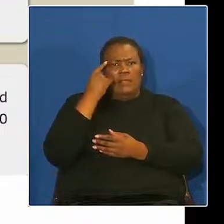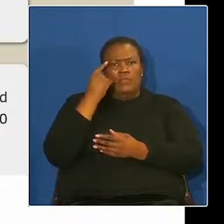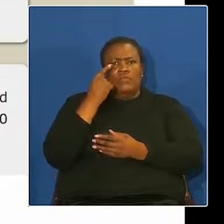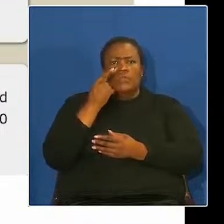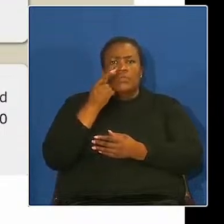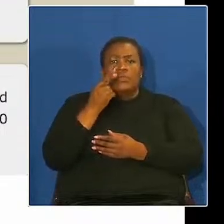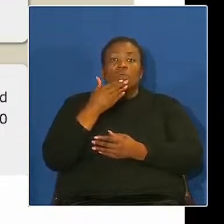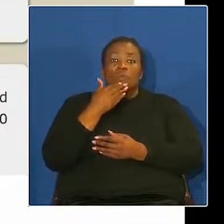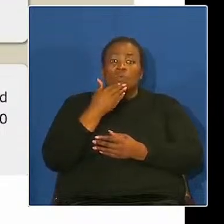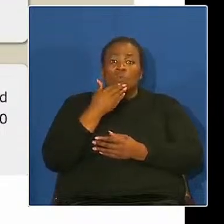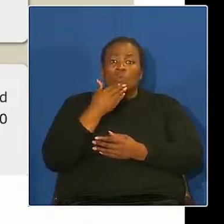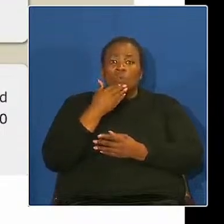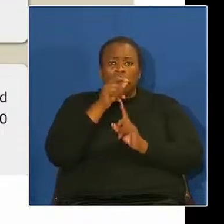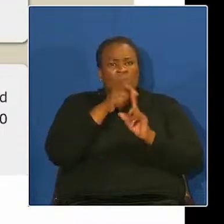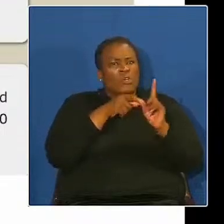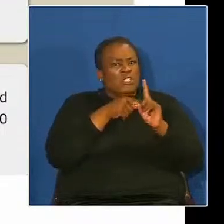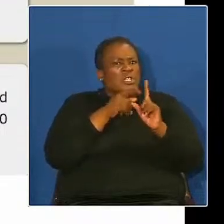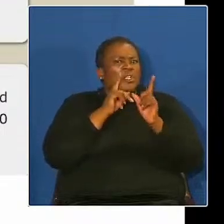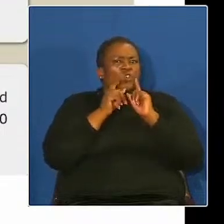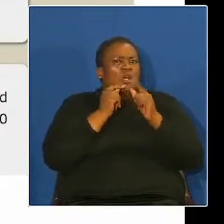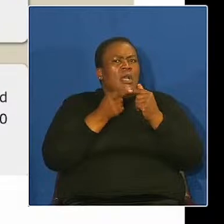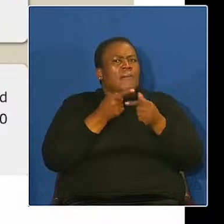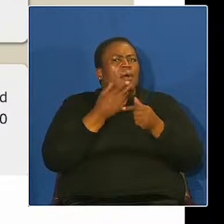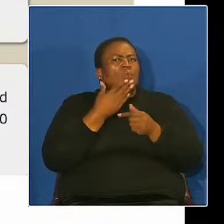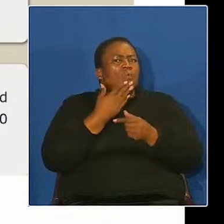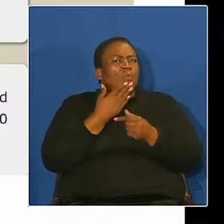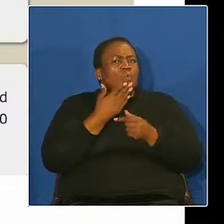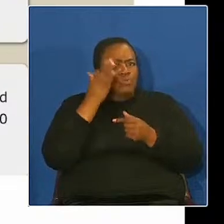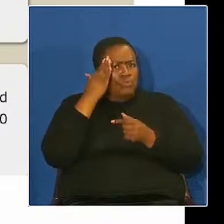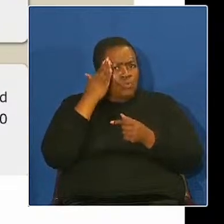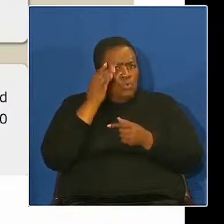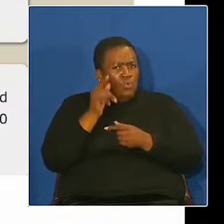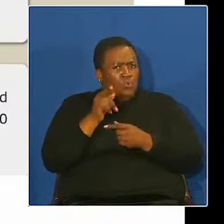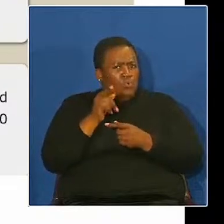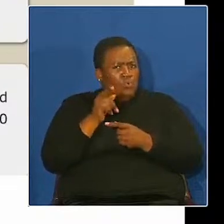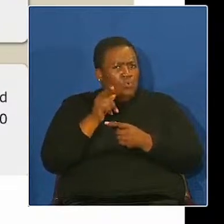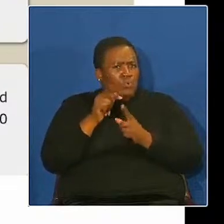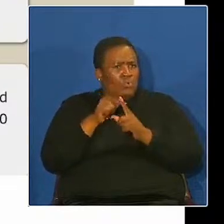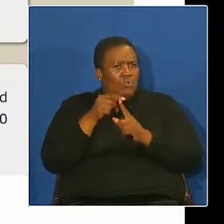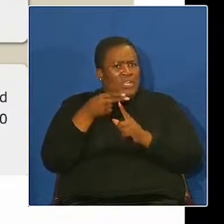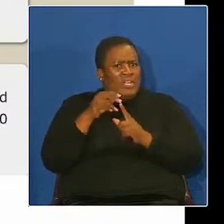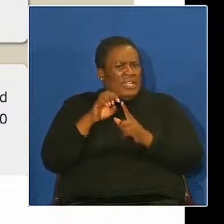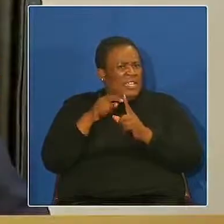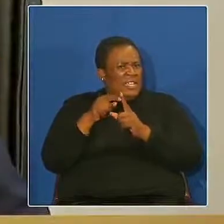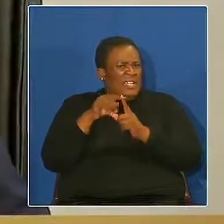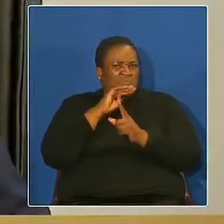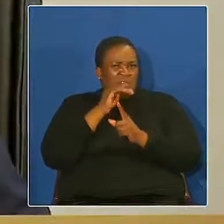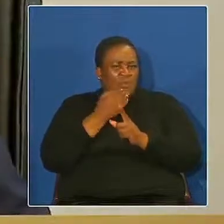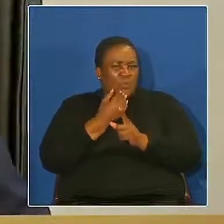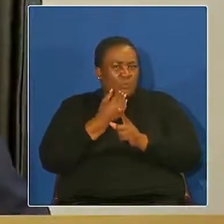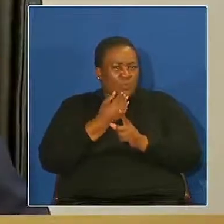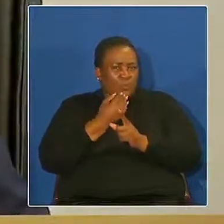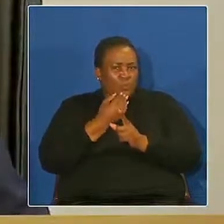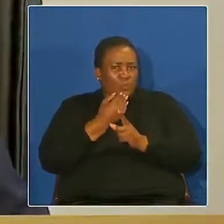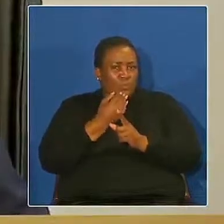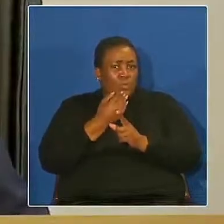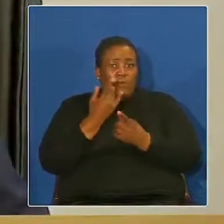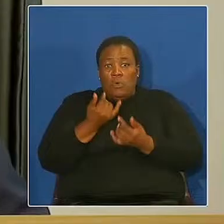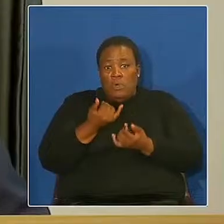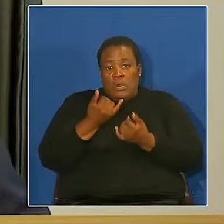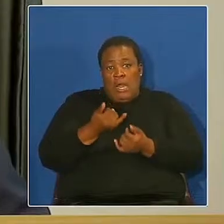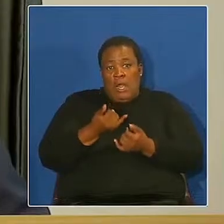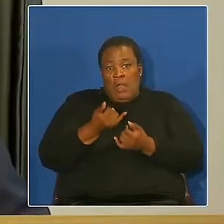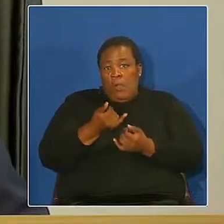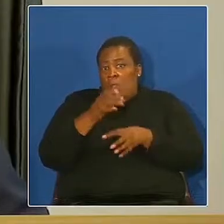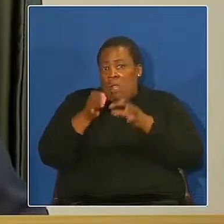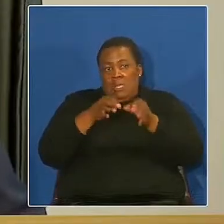Do you know who the he is in those messages? For now, one cannot be